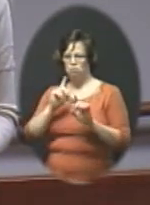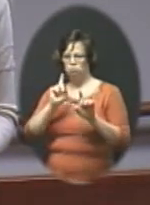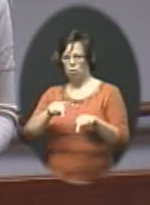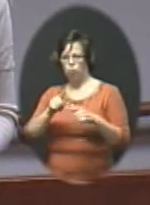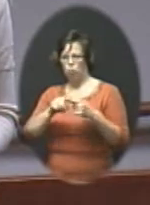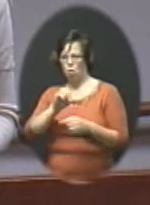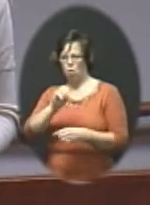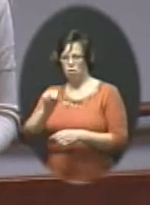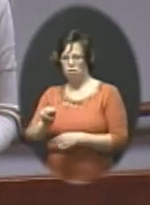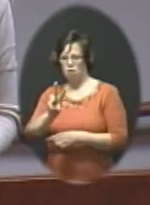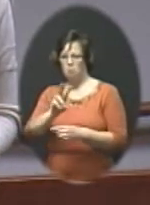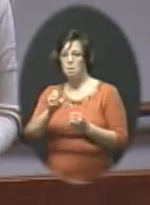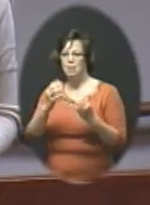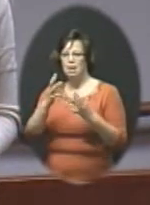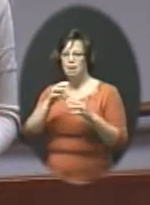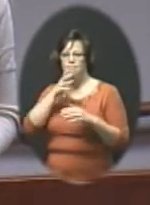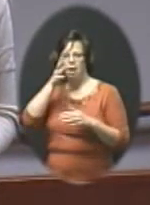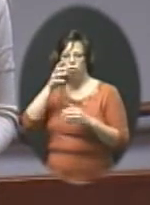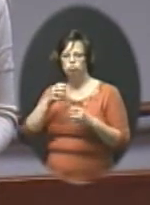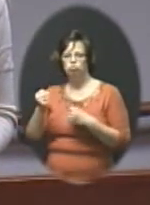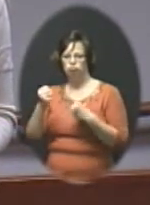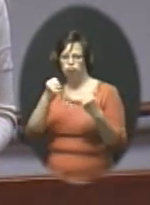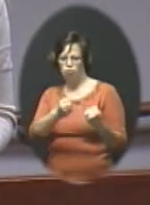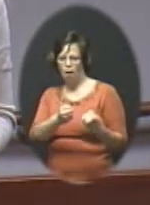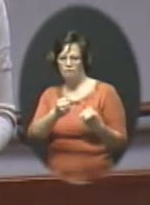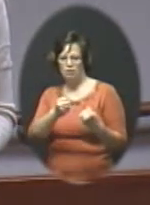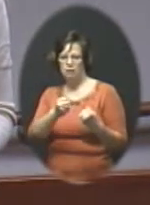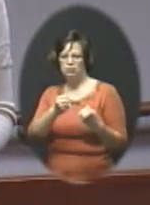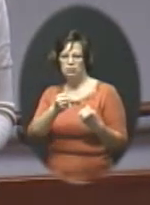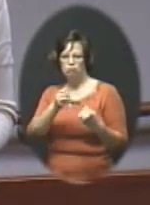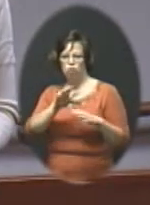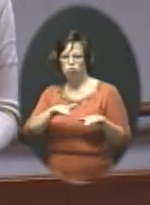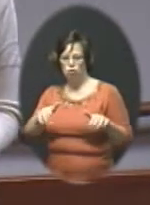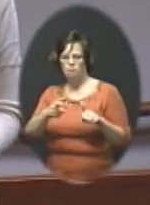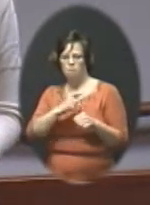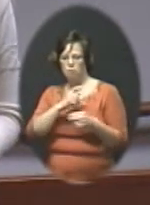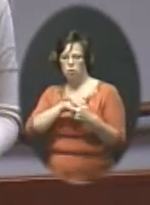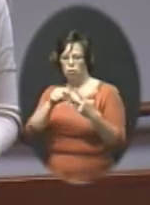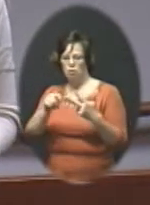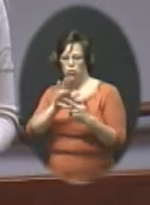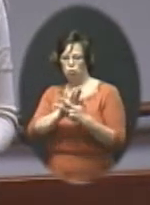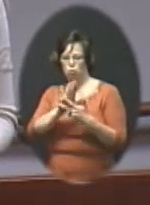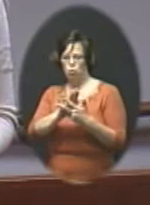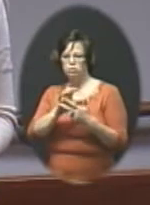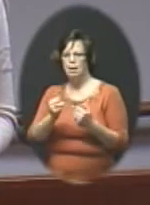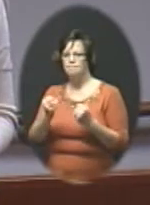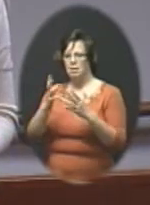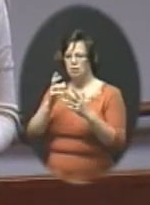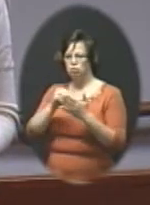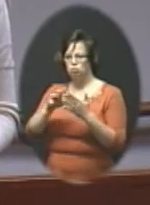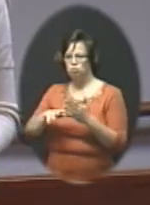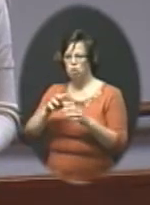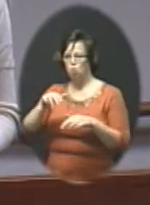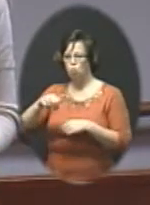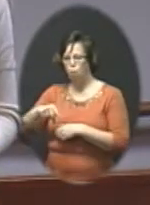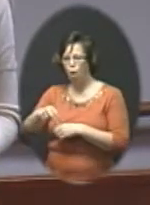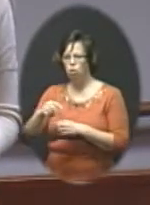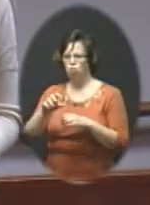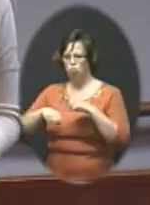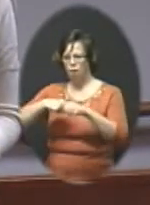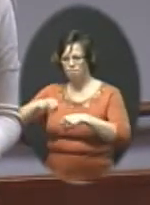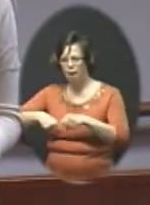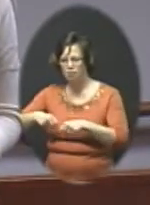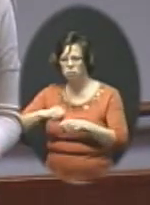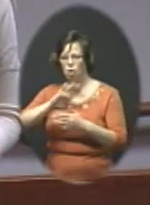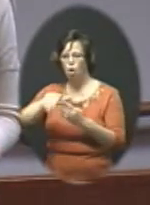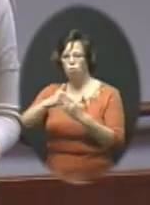also many parents taking their children to and from the three schools in this area, and also many students who walk or ride bikes. All these people